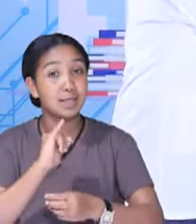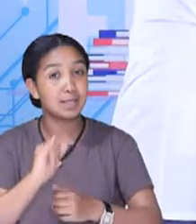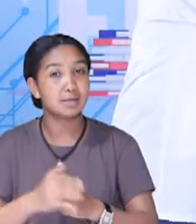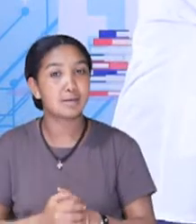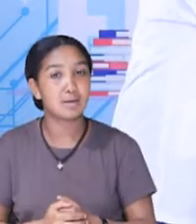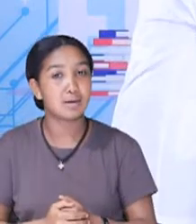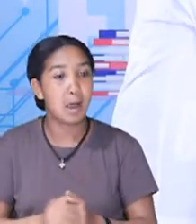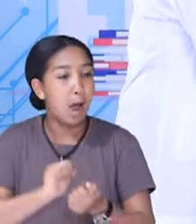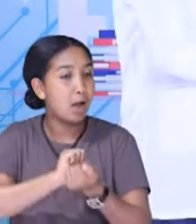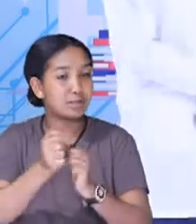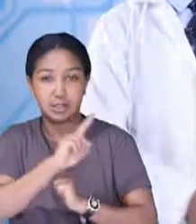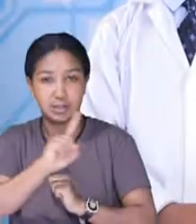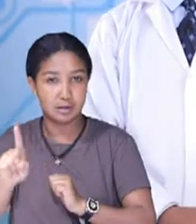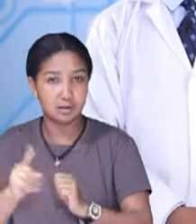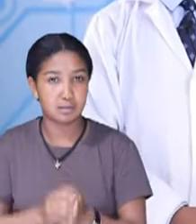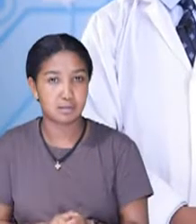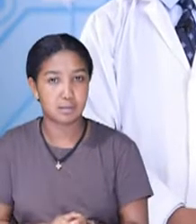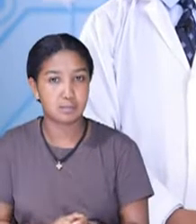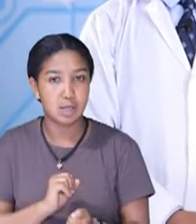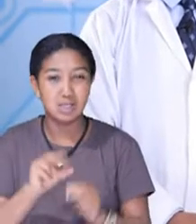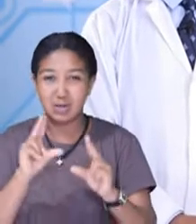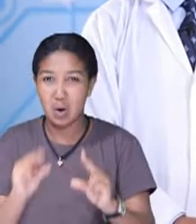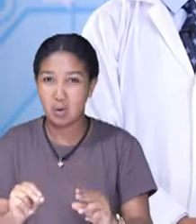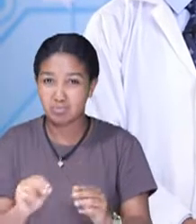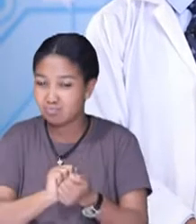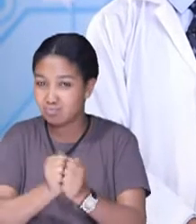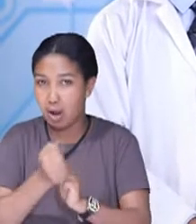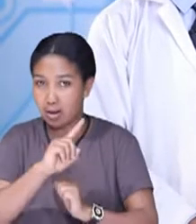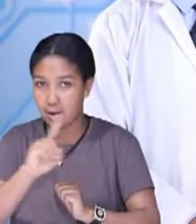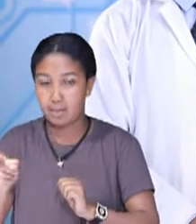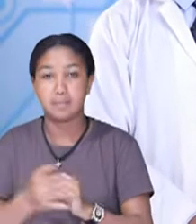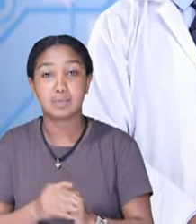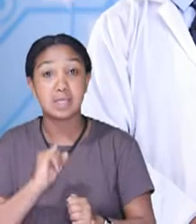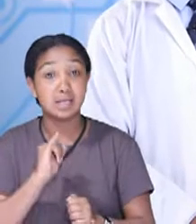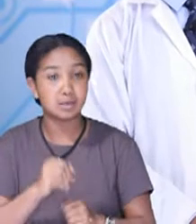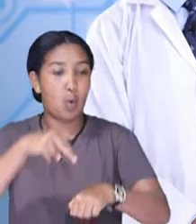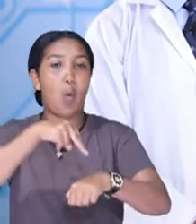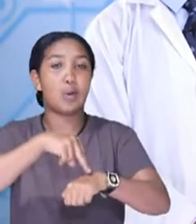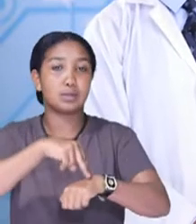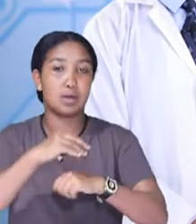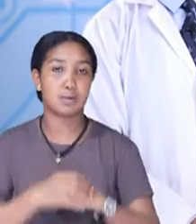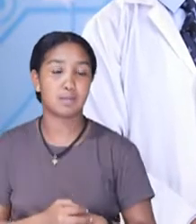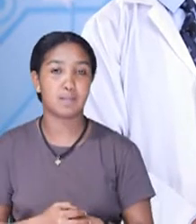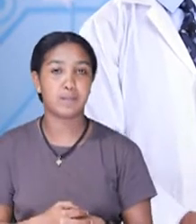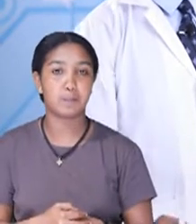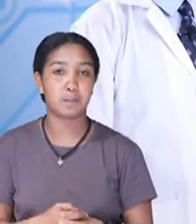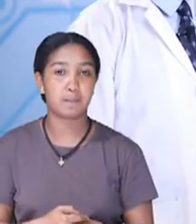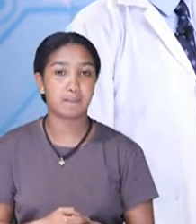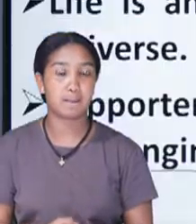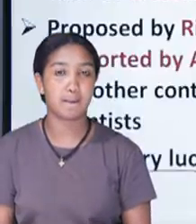is unchanging. It's not dynamic. It's constant.